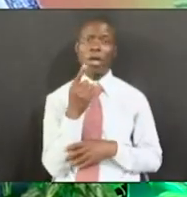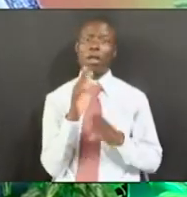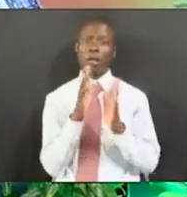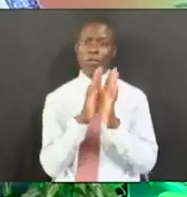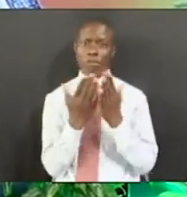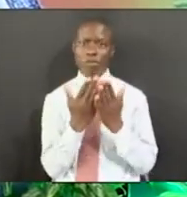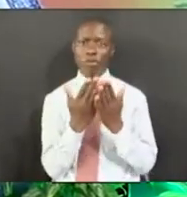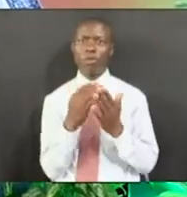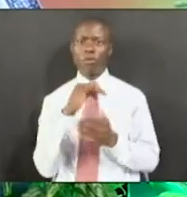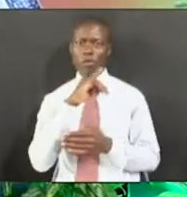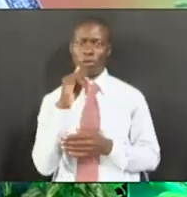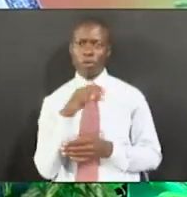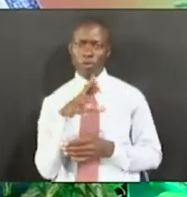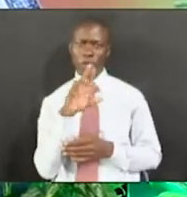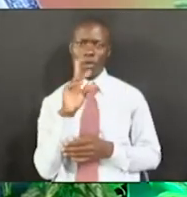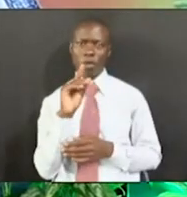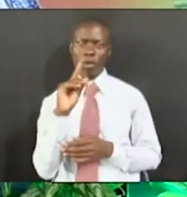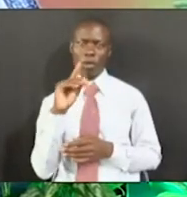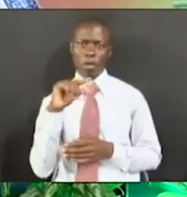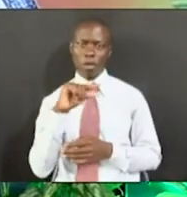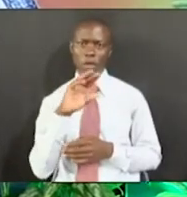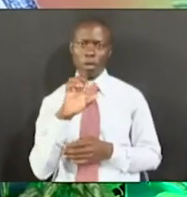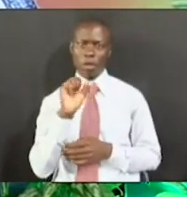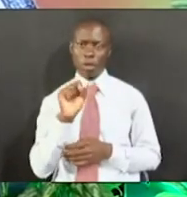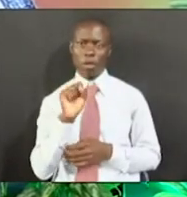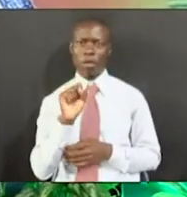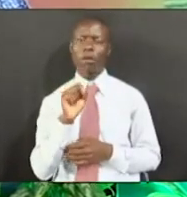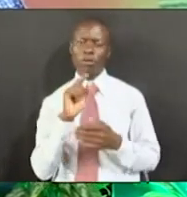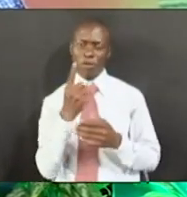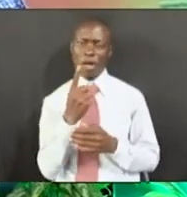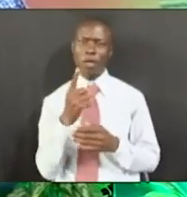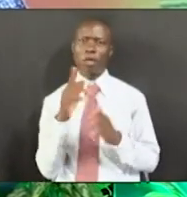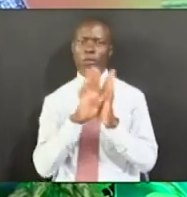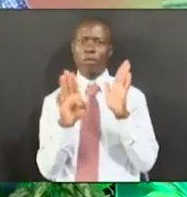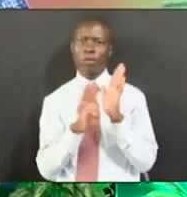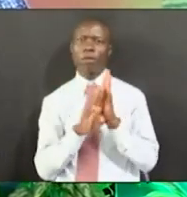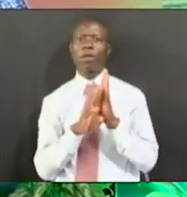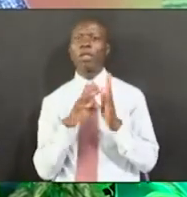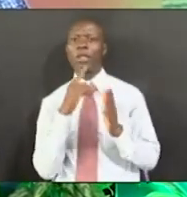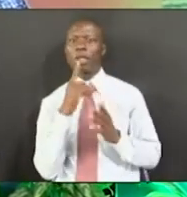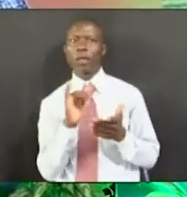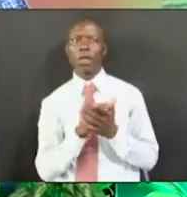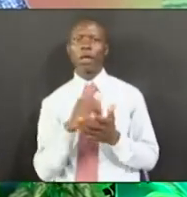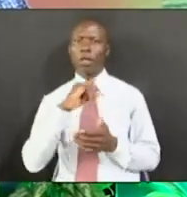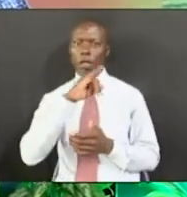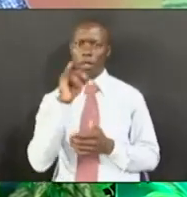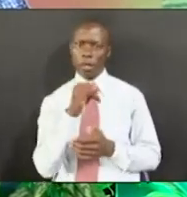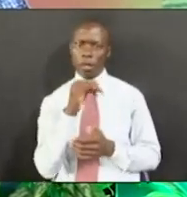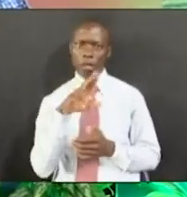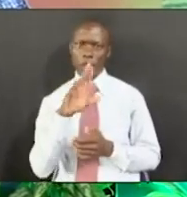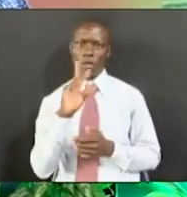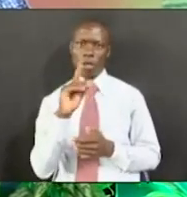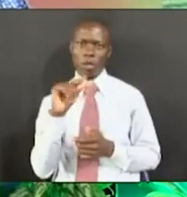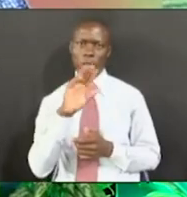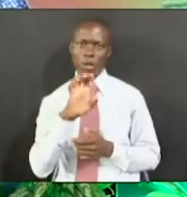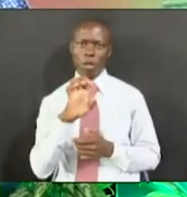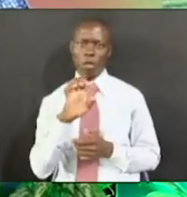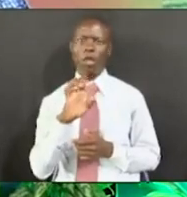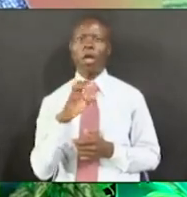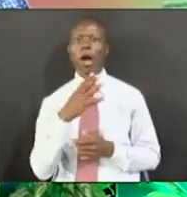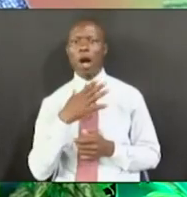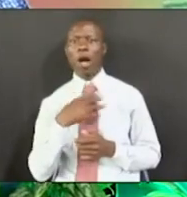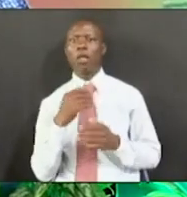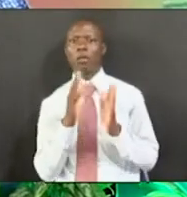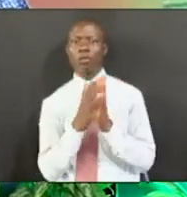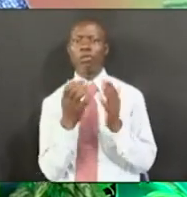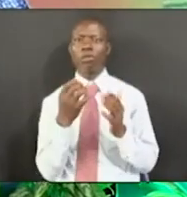Judges, first, the Bible, the many scholars believe that the book of Judges and the book of Ruth were formerly tied